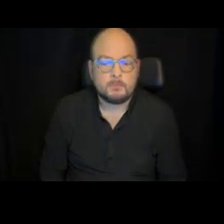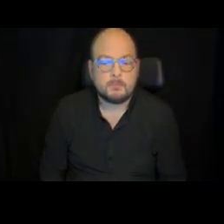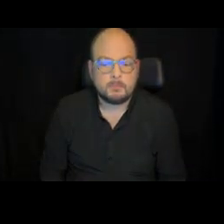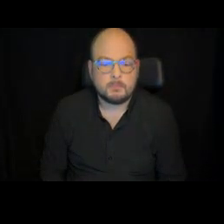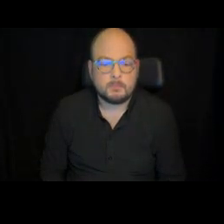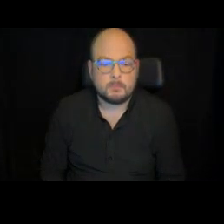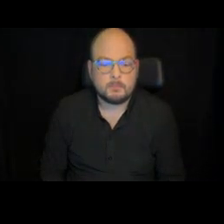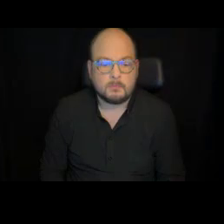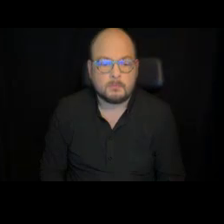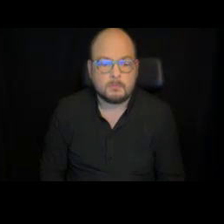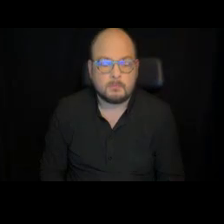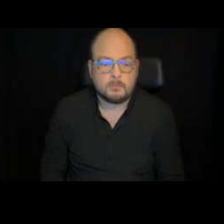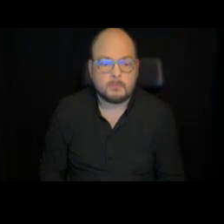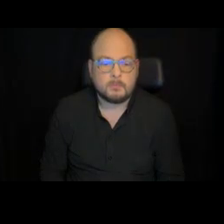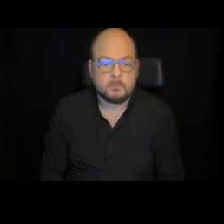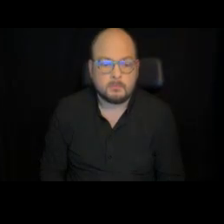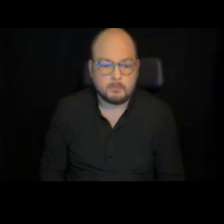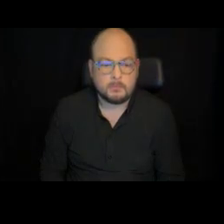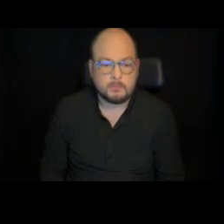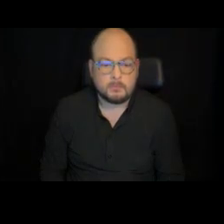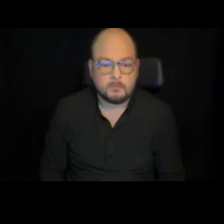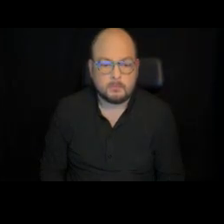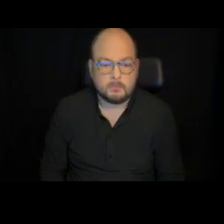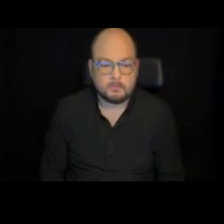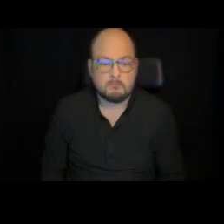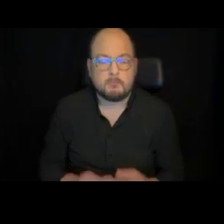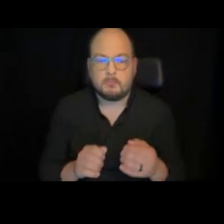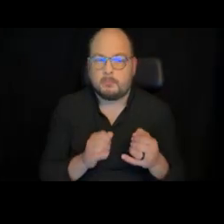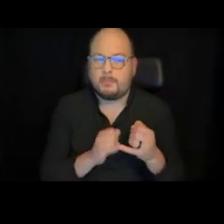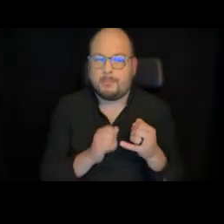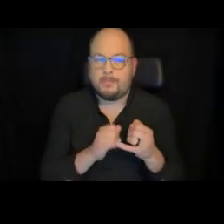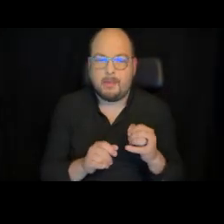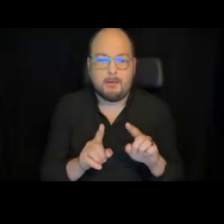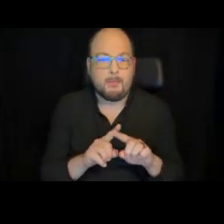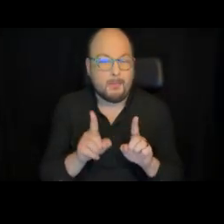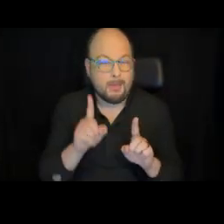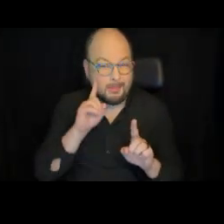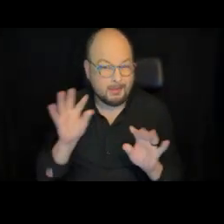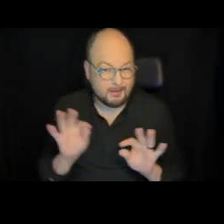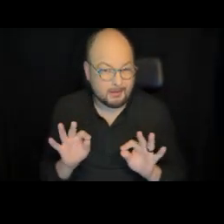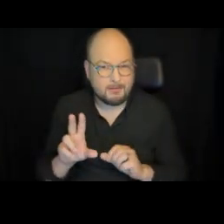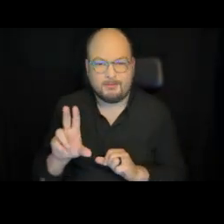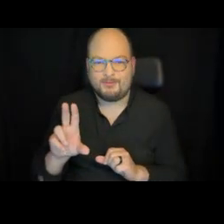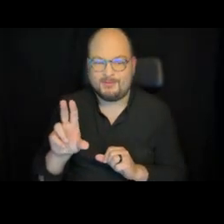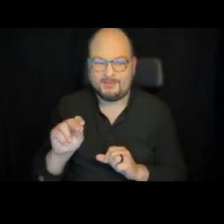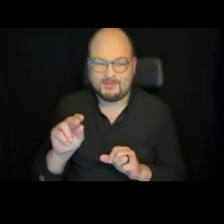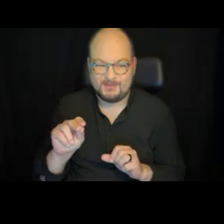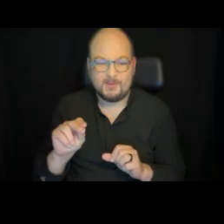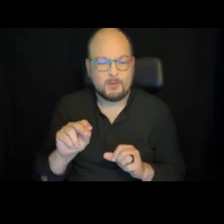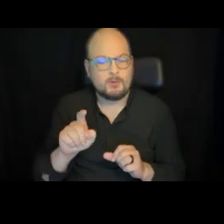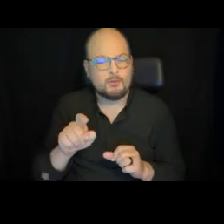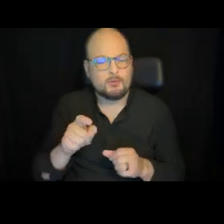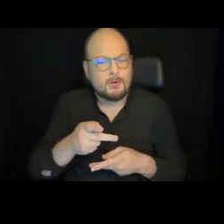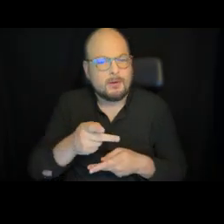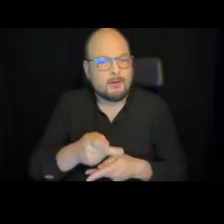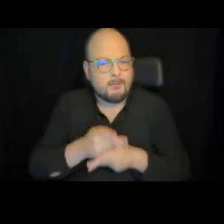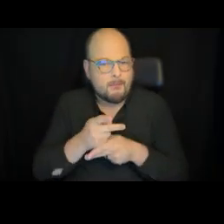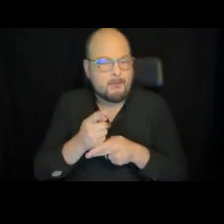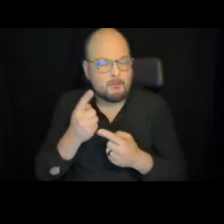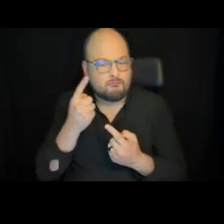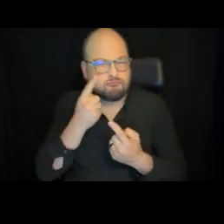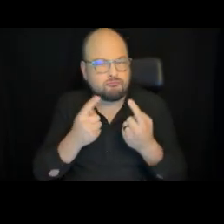And certainly, last but not least, careful consideration should be given to the selection